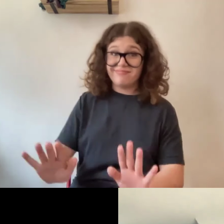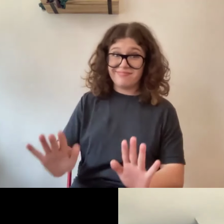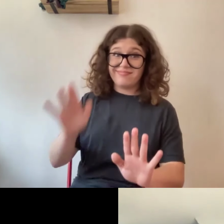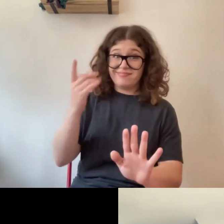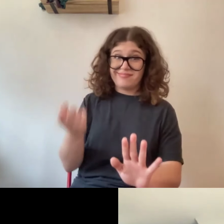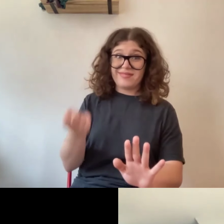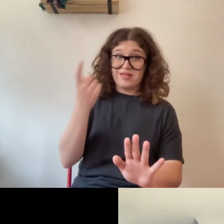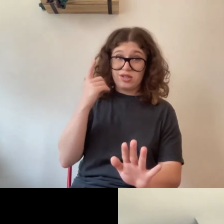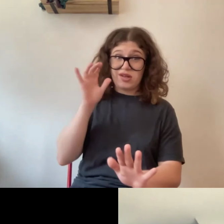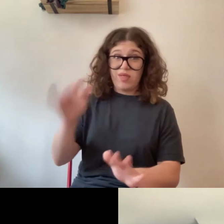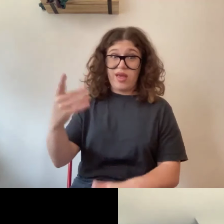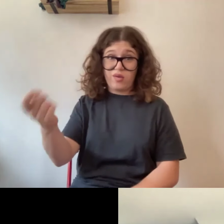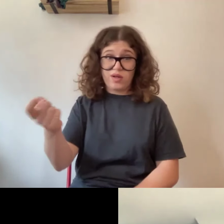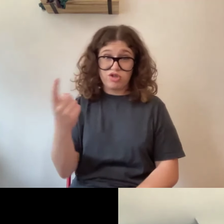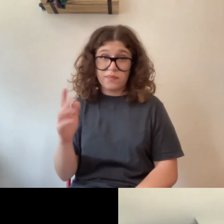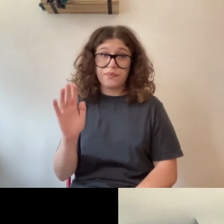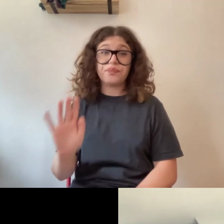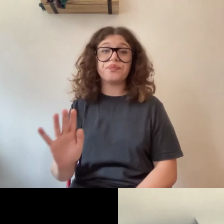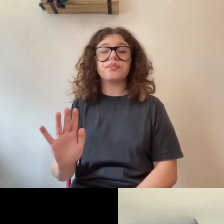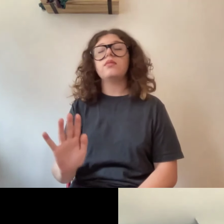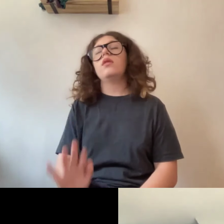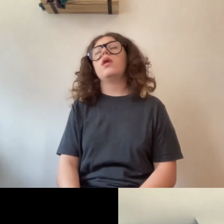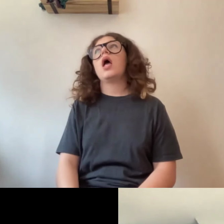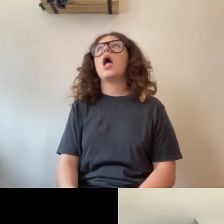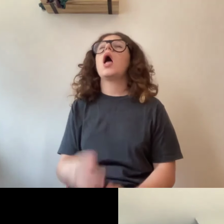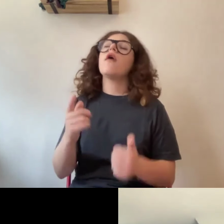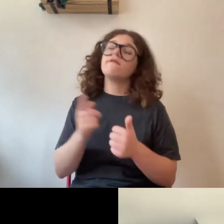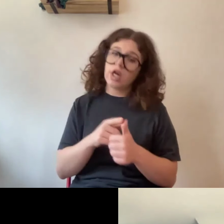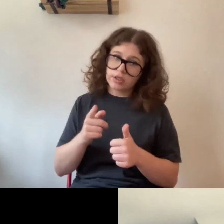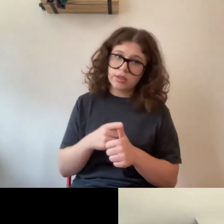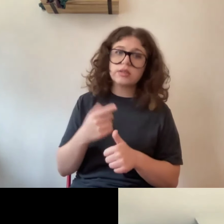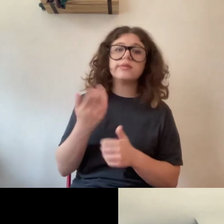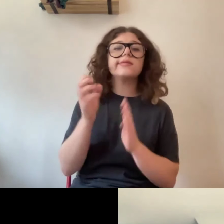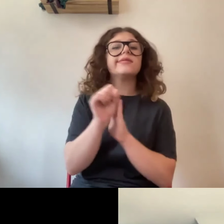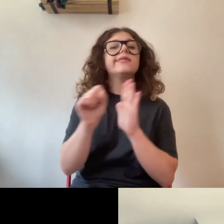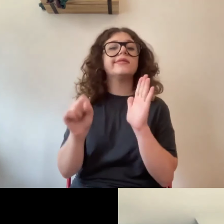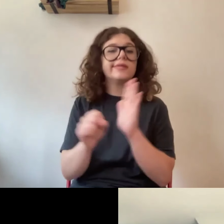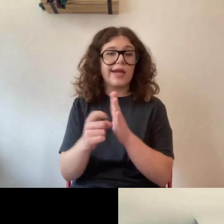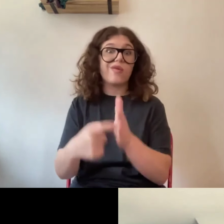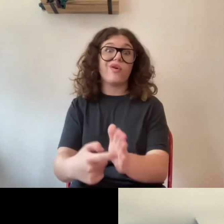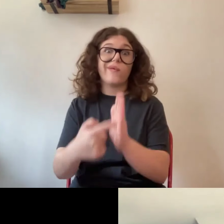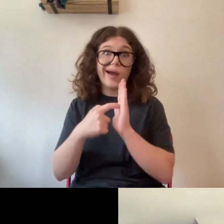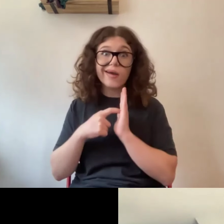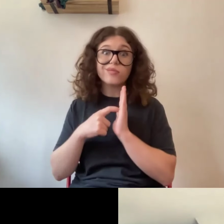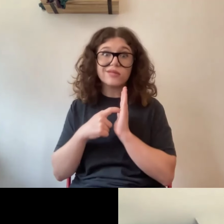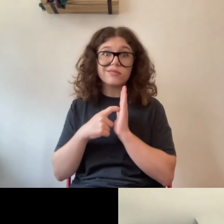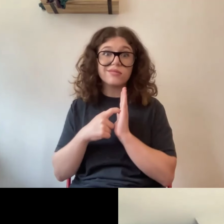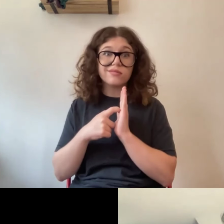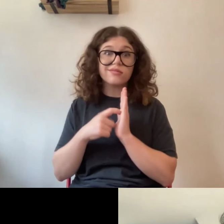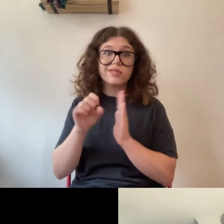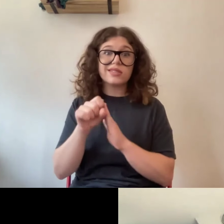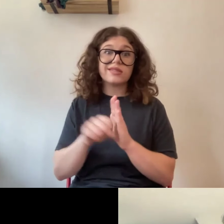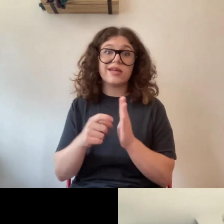that. That is, well, first, it is a state, like the state requires